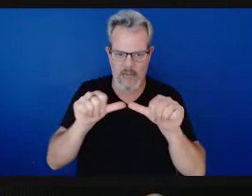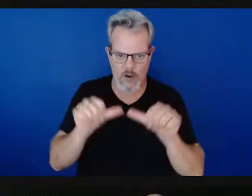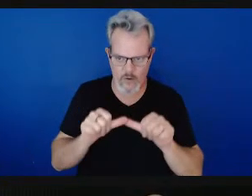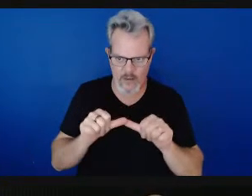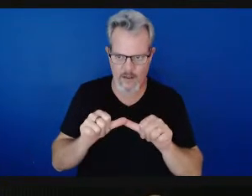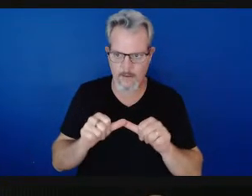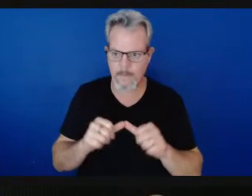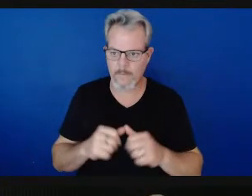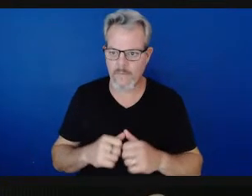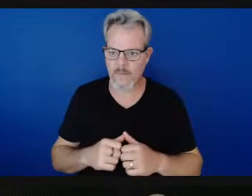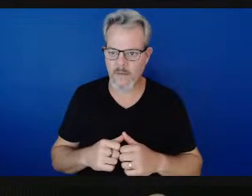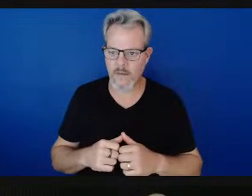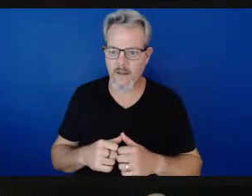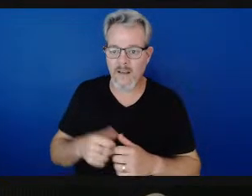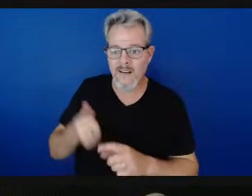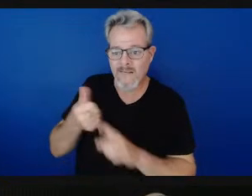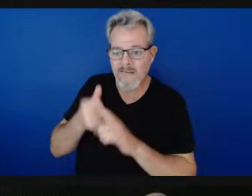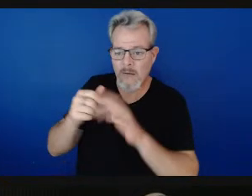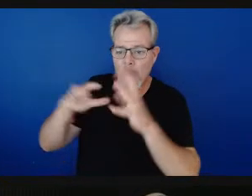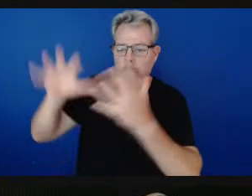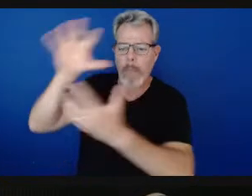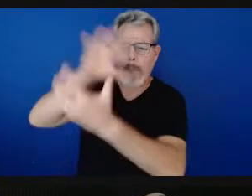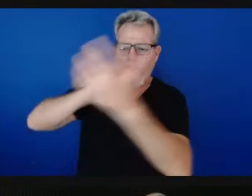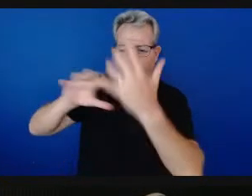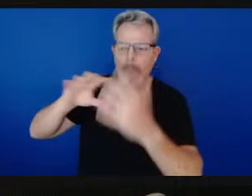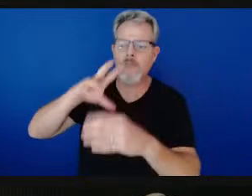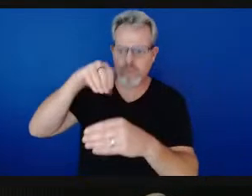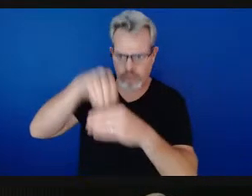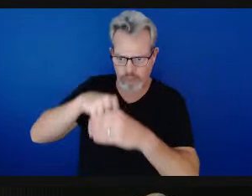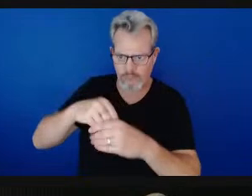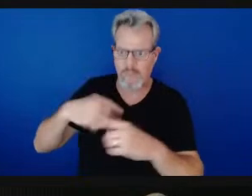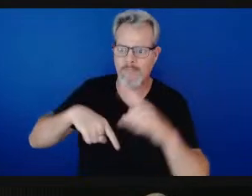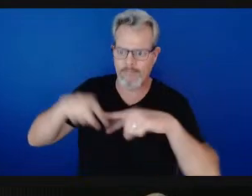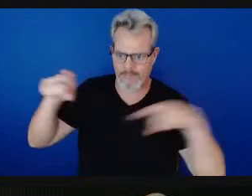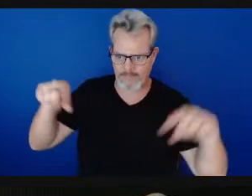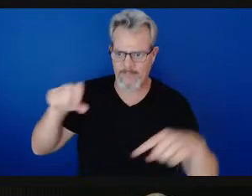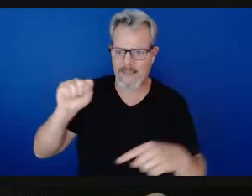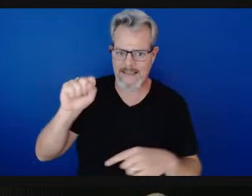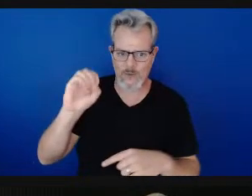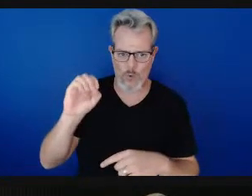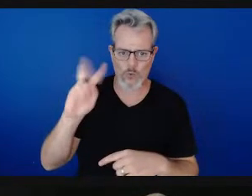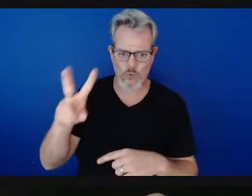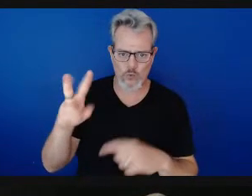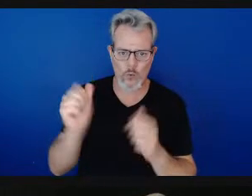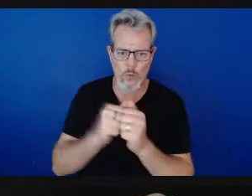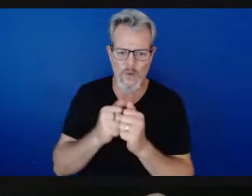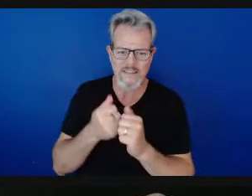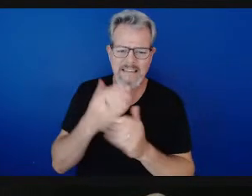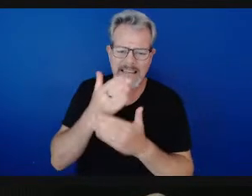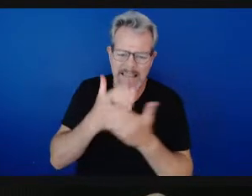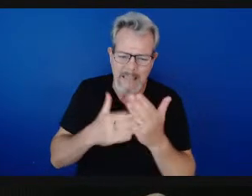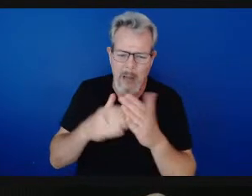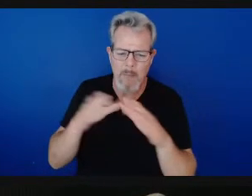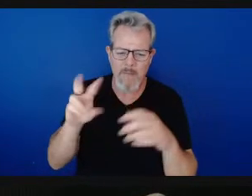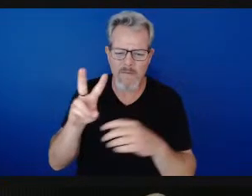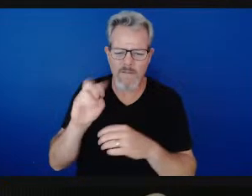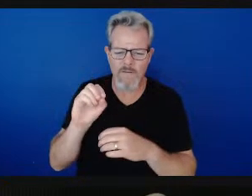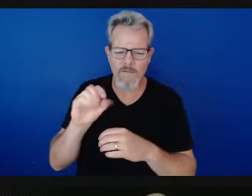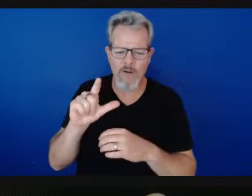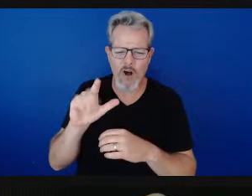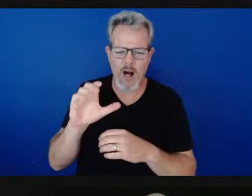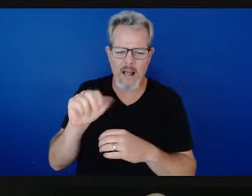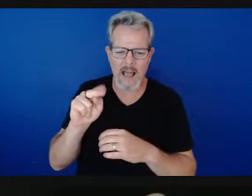composed largely of SO2 and minor volcanic particles, continues to rise to the base of the immersion level at about 8,000 to 10,000